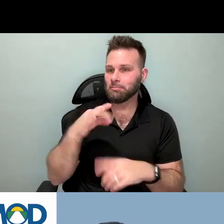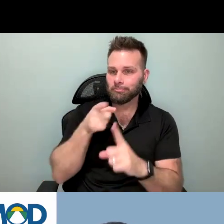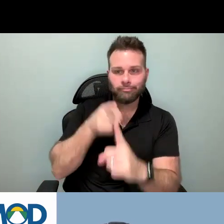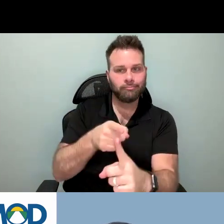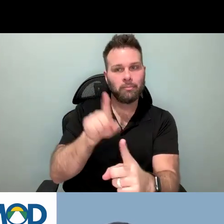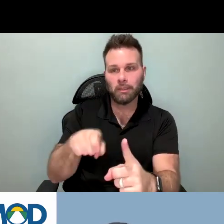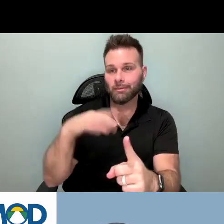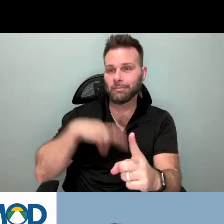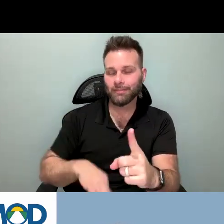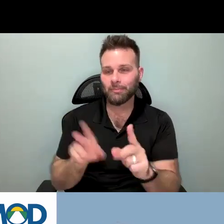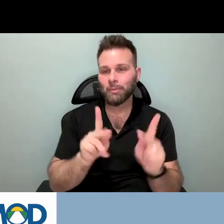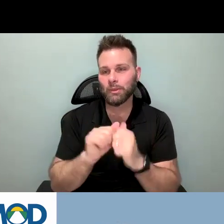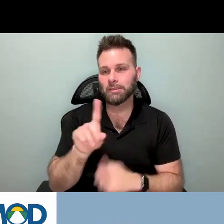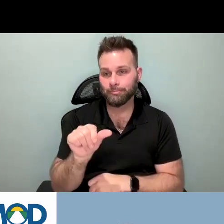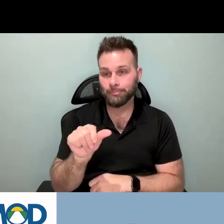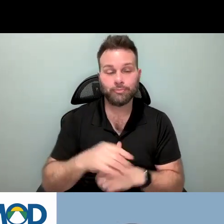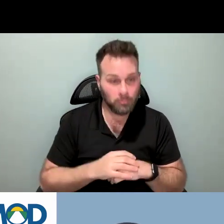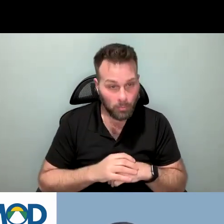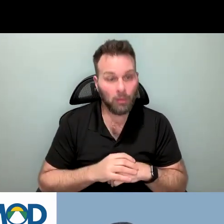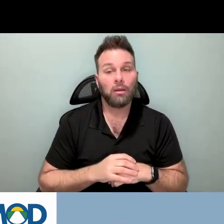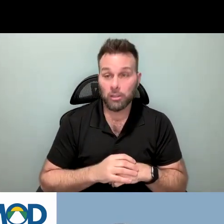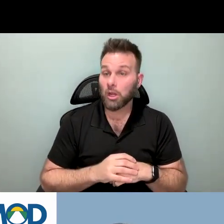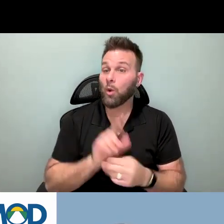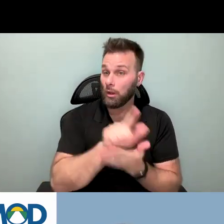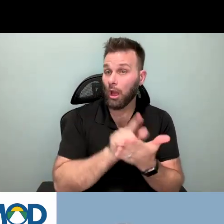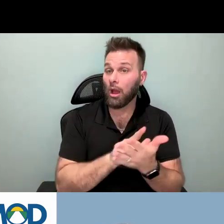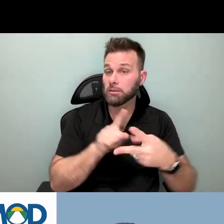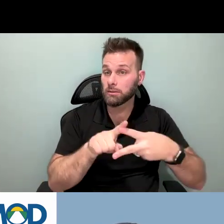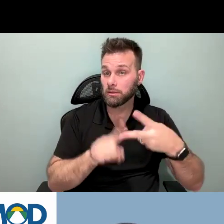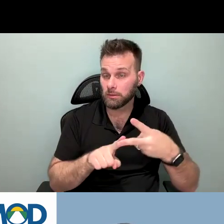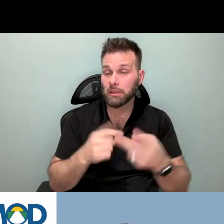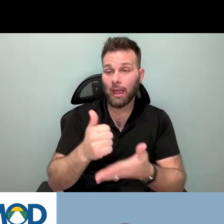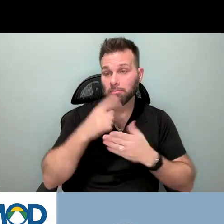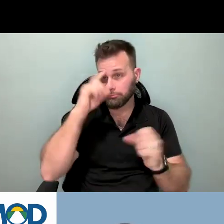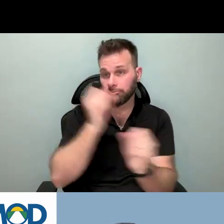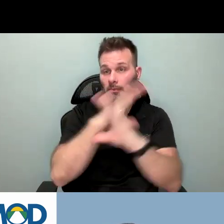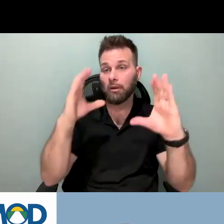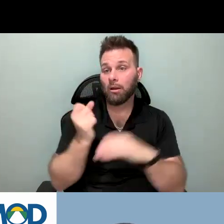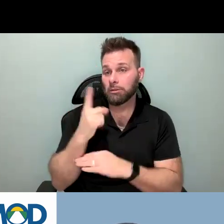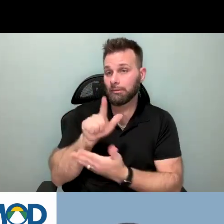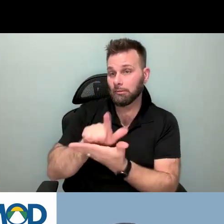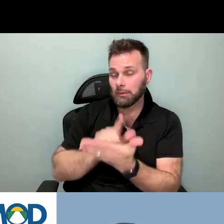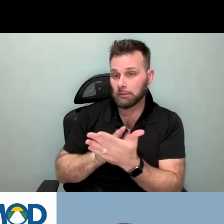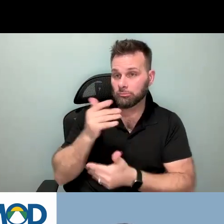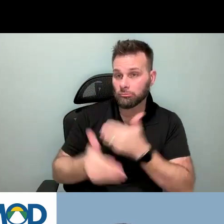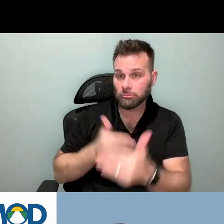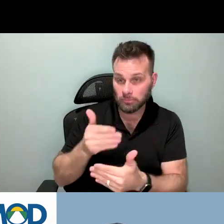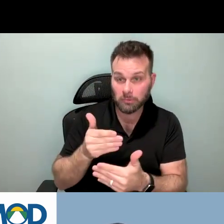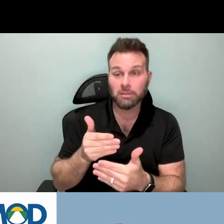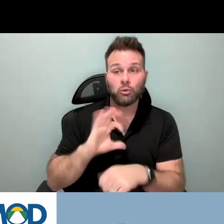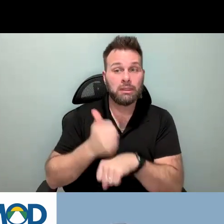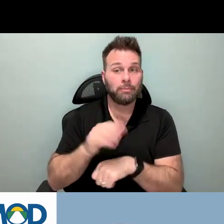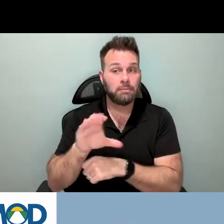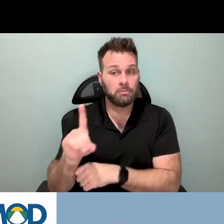with disabilities. So together with these two laws, this provides a legal framework that not only enables the establishment of CODs, but